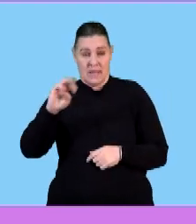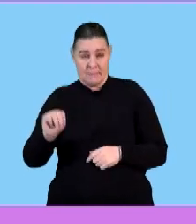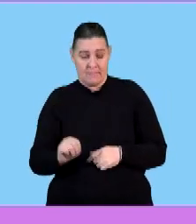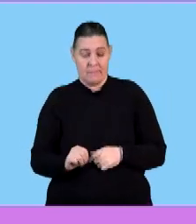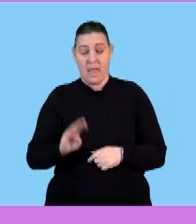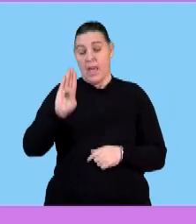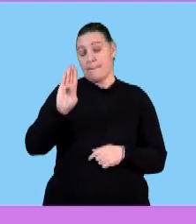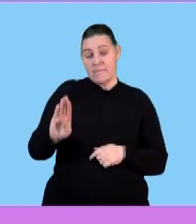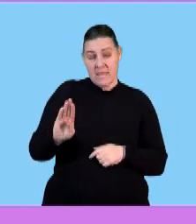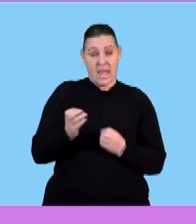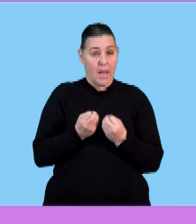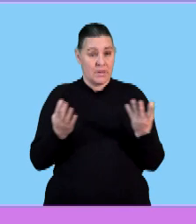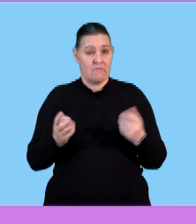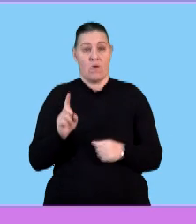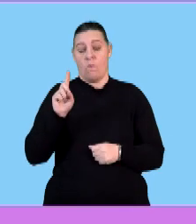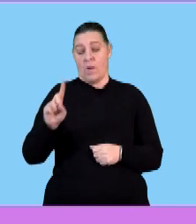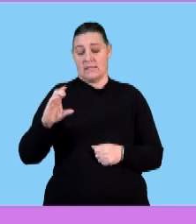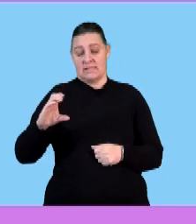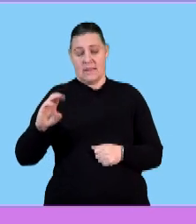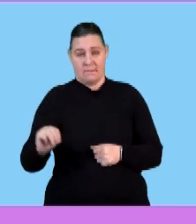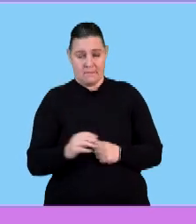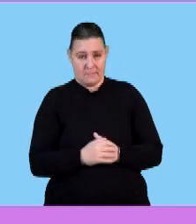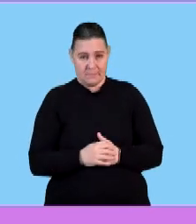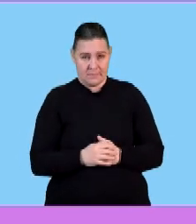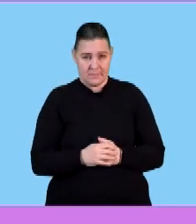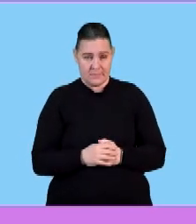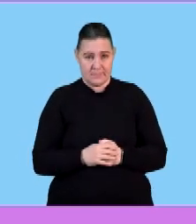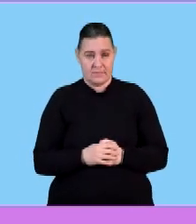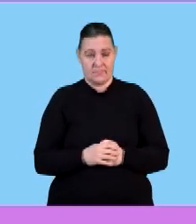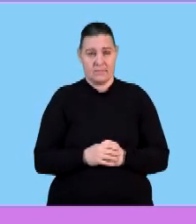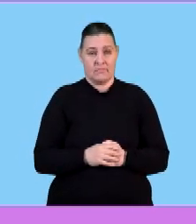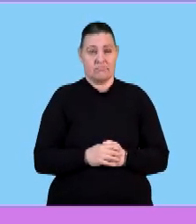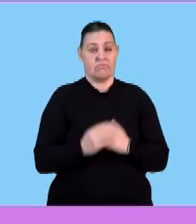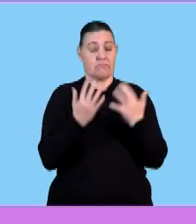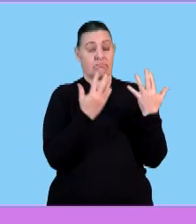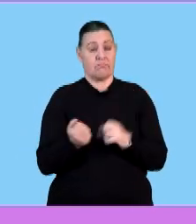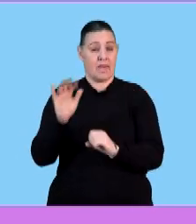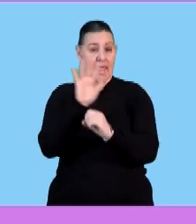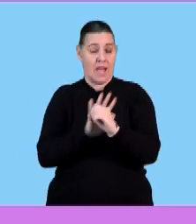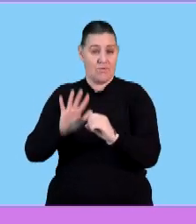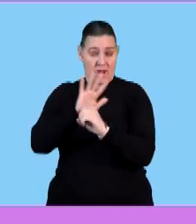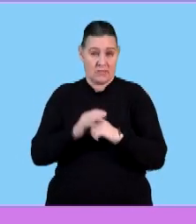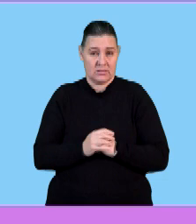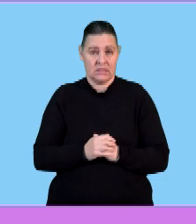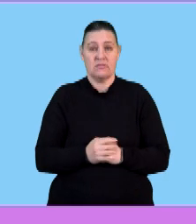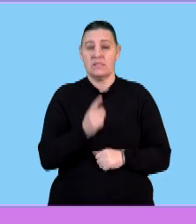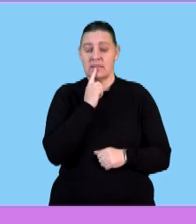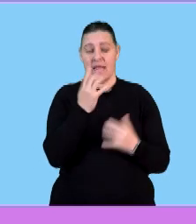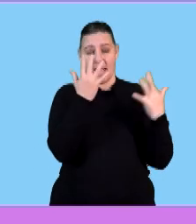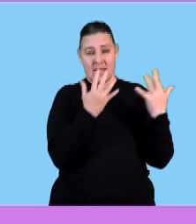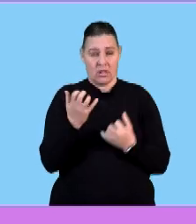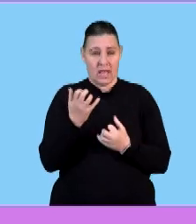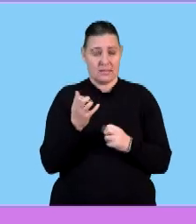centimeters and a breadth of 1 centimeter. All right, calculate its area now. So if I've